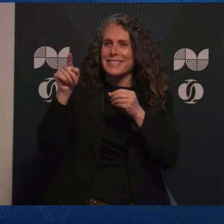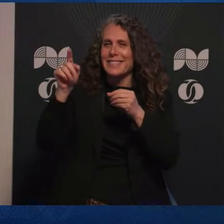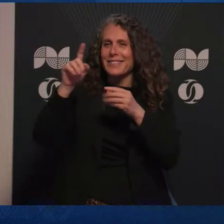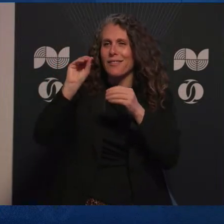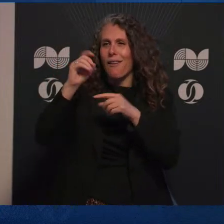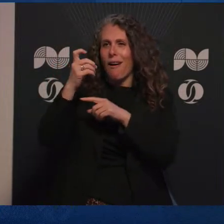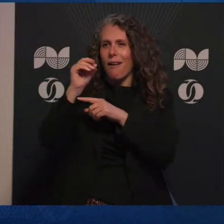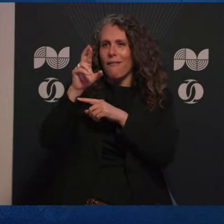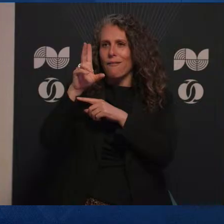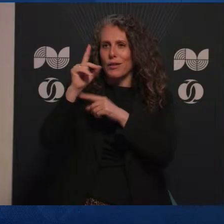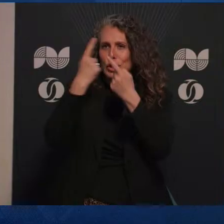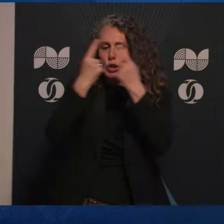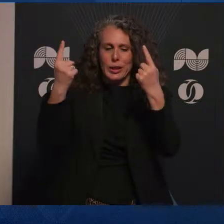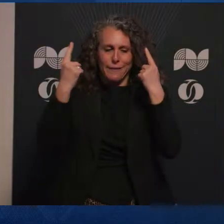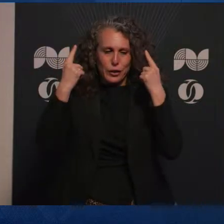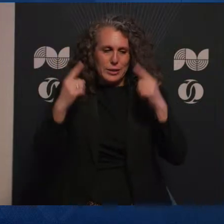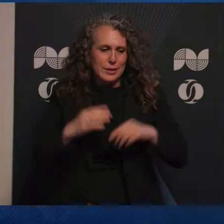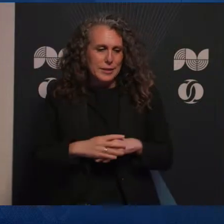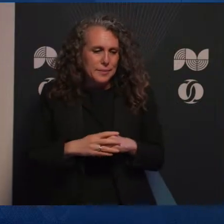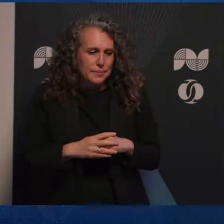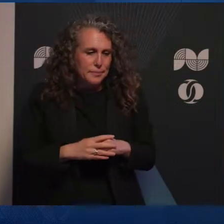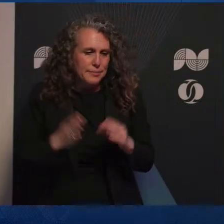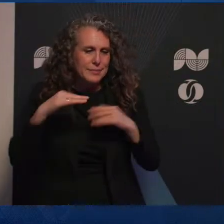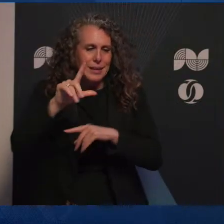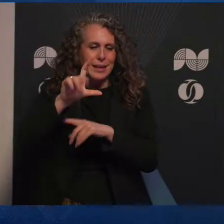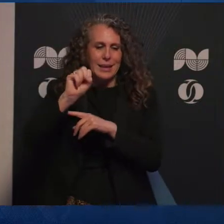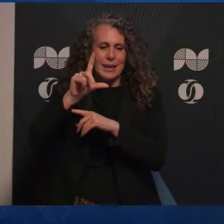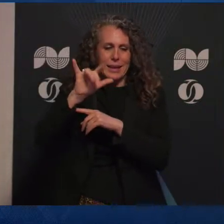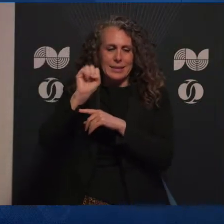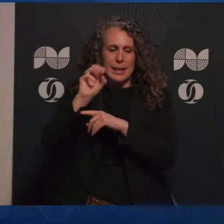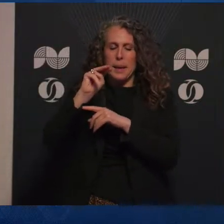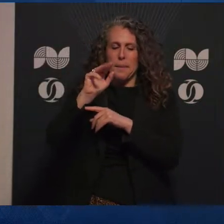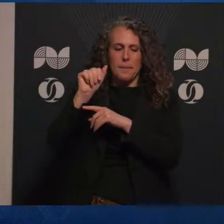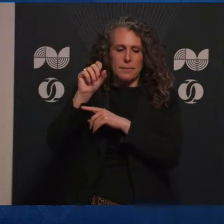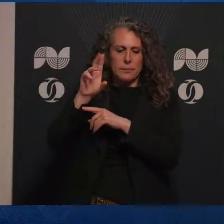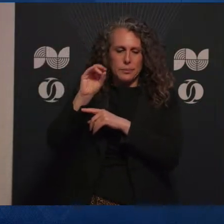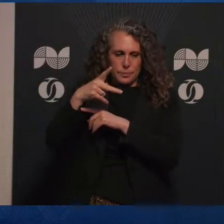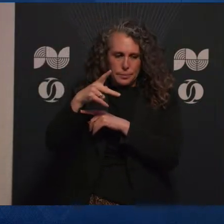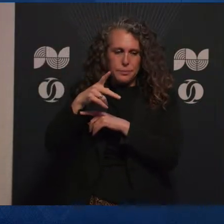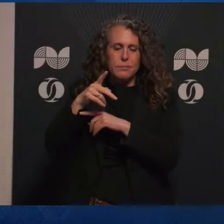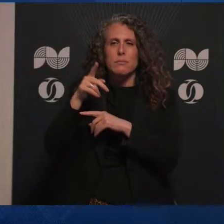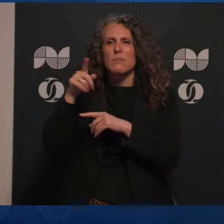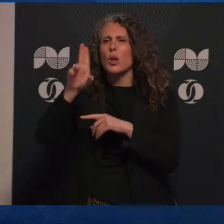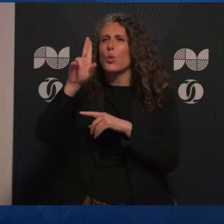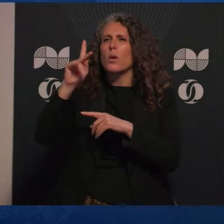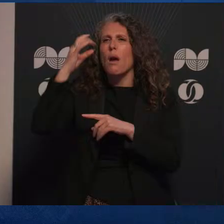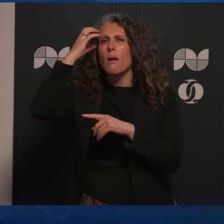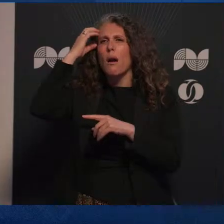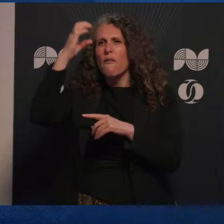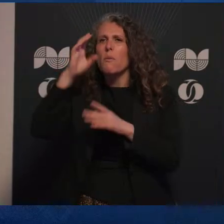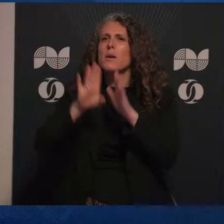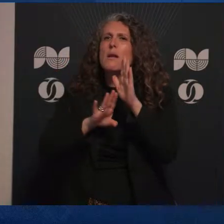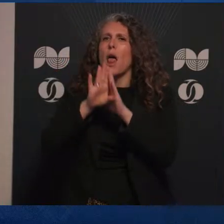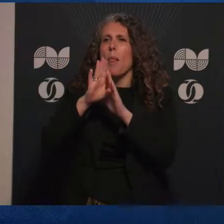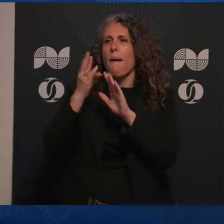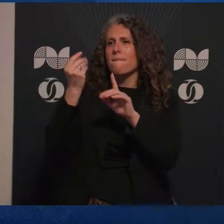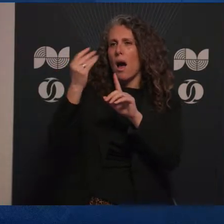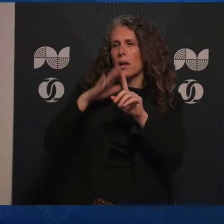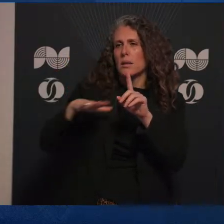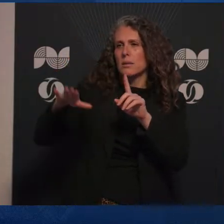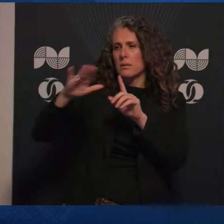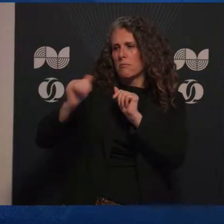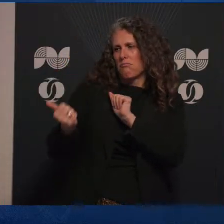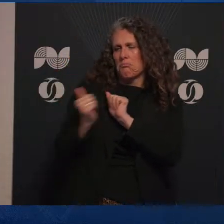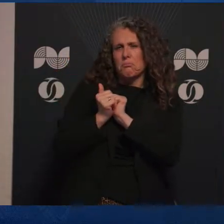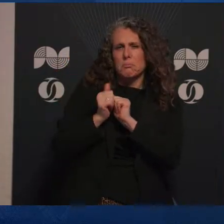me, Leslie Masdorp, who's CEO of British International Investment, the UK's UK government's development finance arm, and the EBRD and BII have